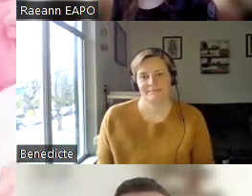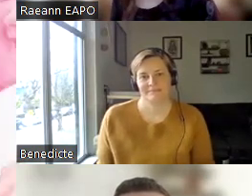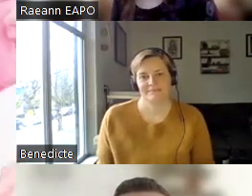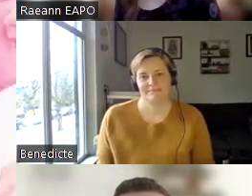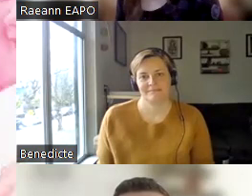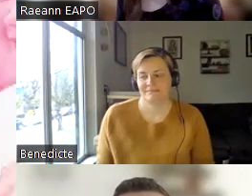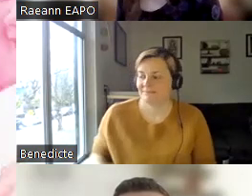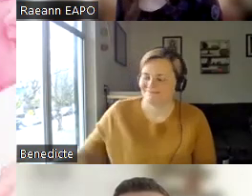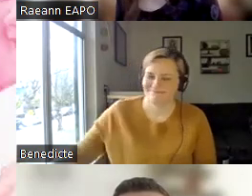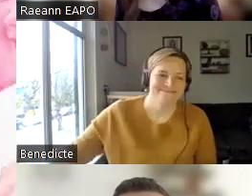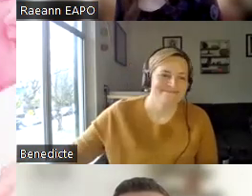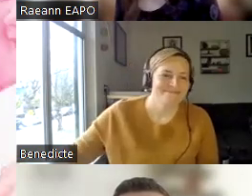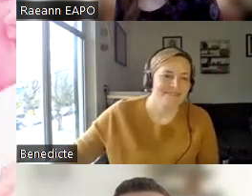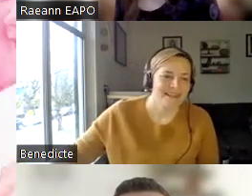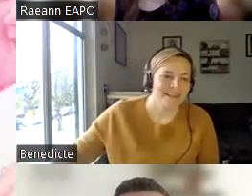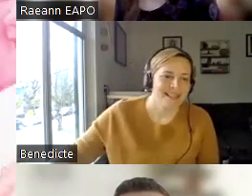And Benedict?